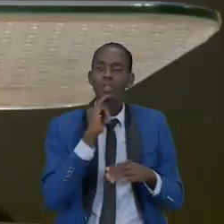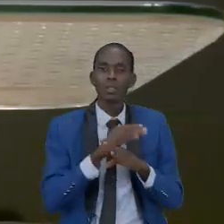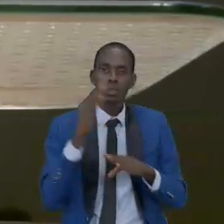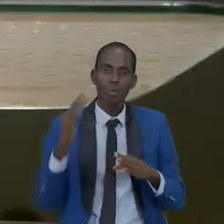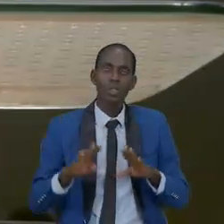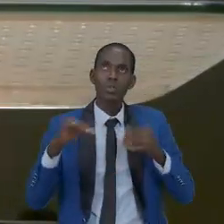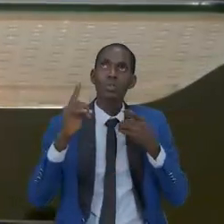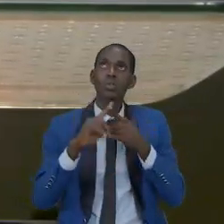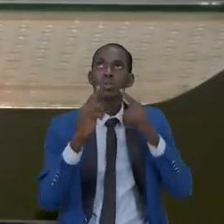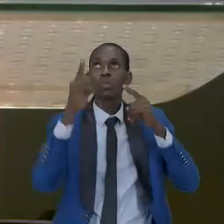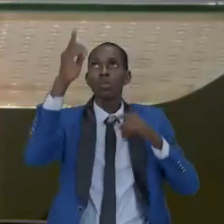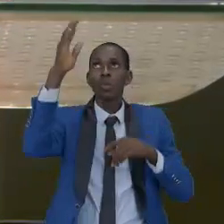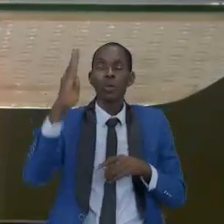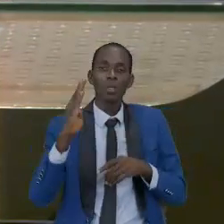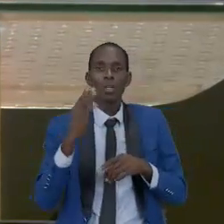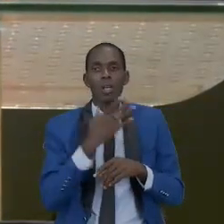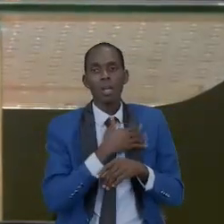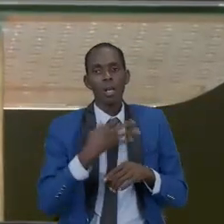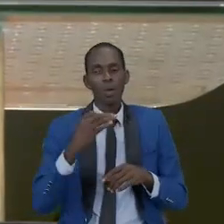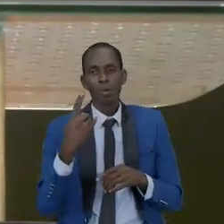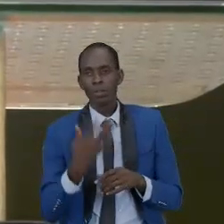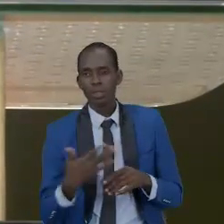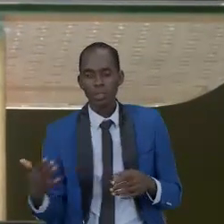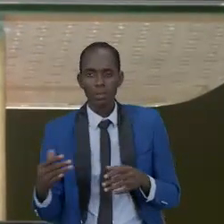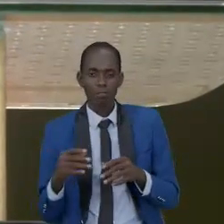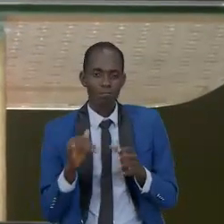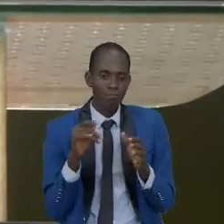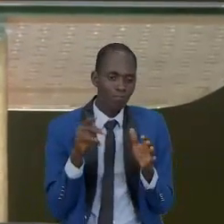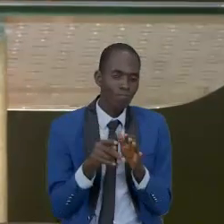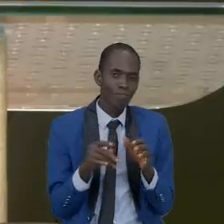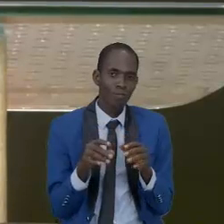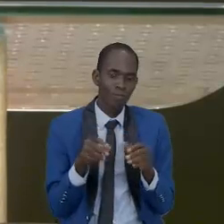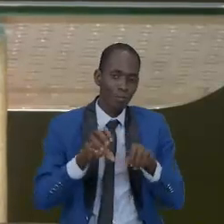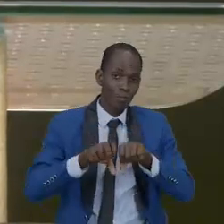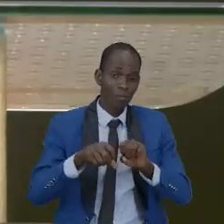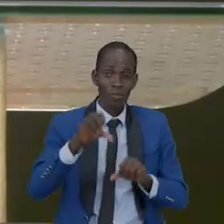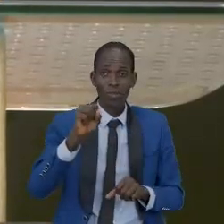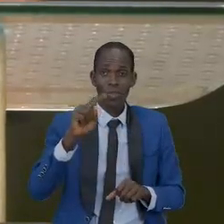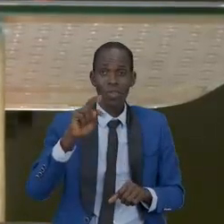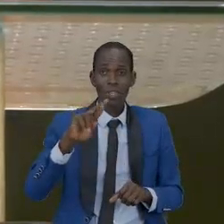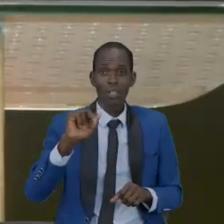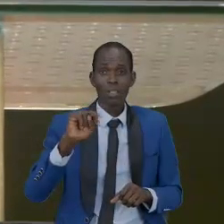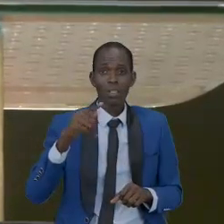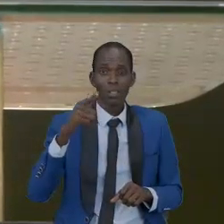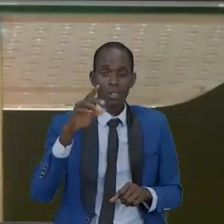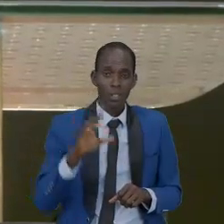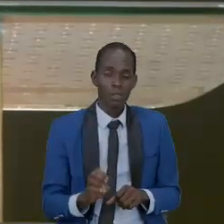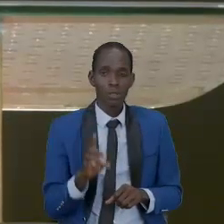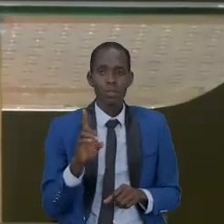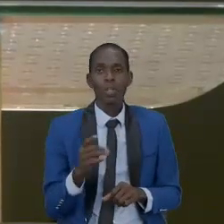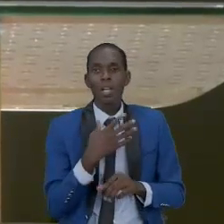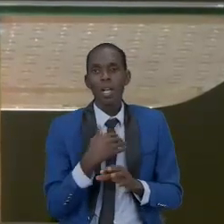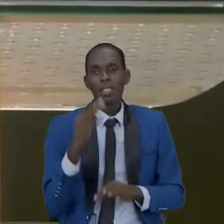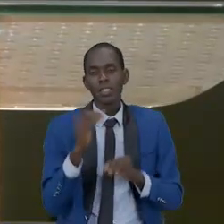from blood, and from things strangled, and from fornication, from which, if ye keep